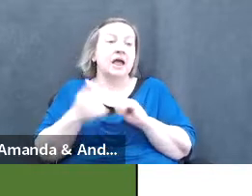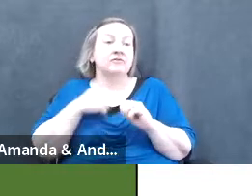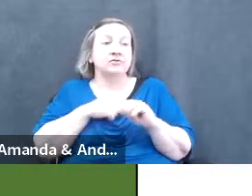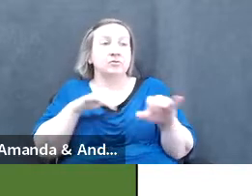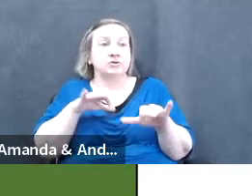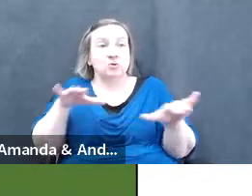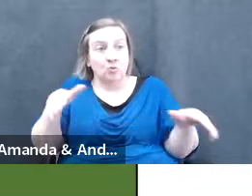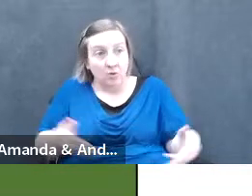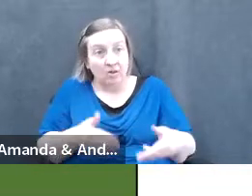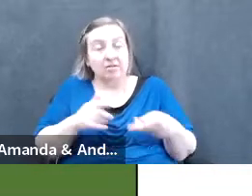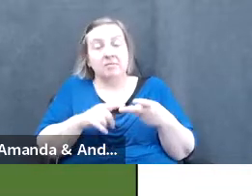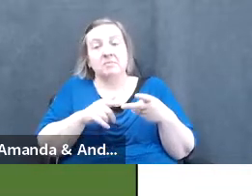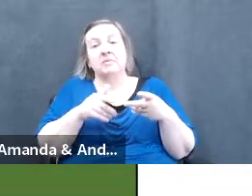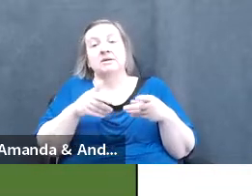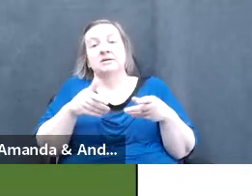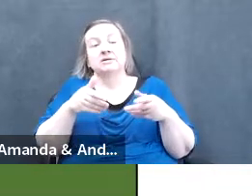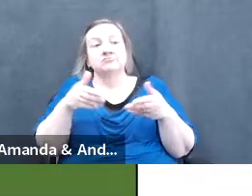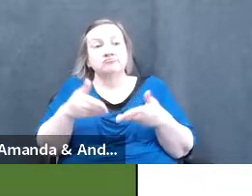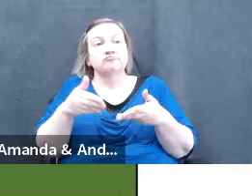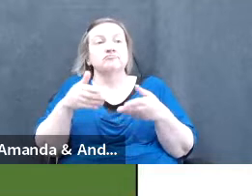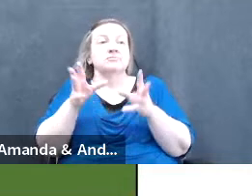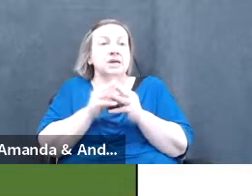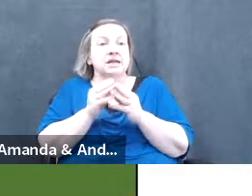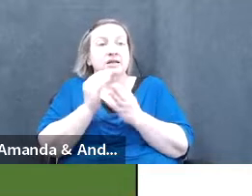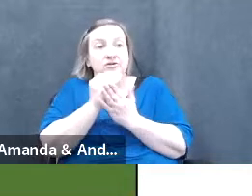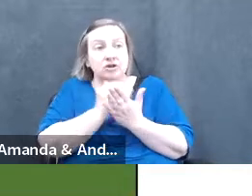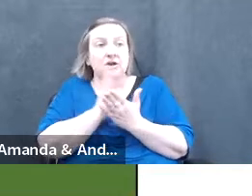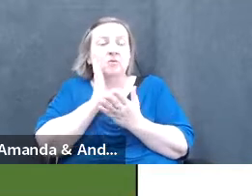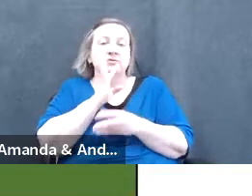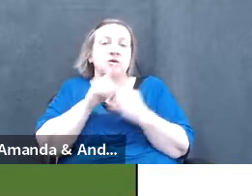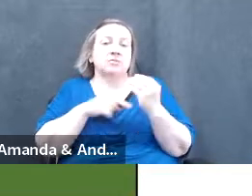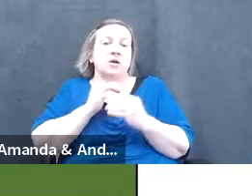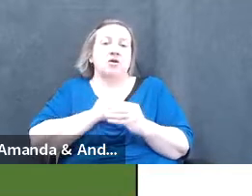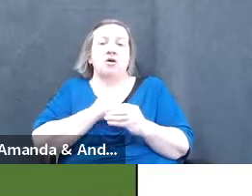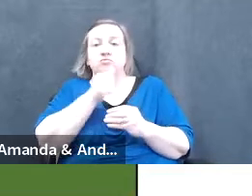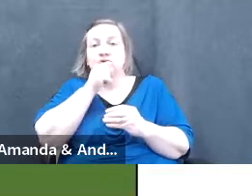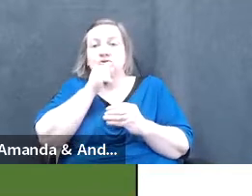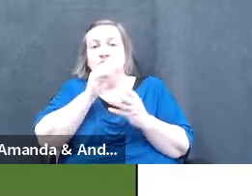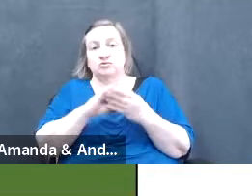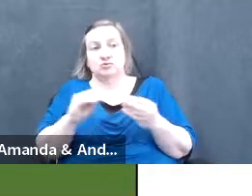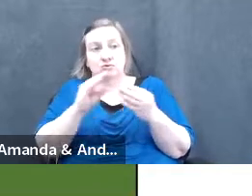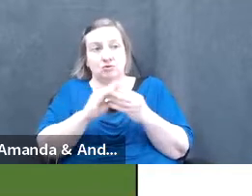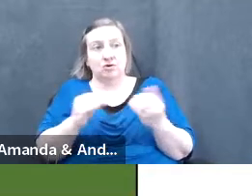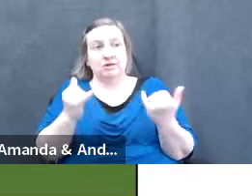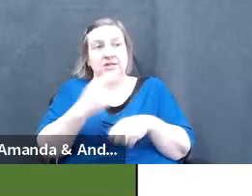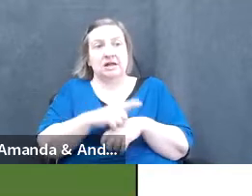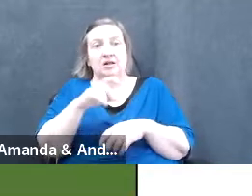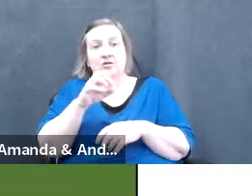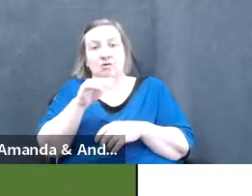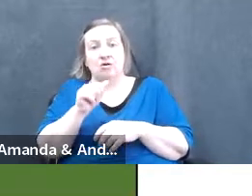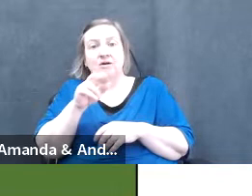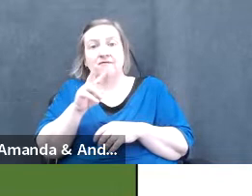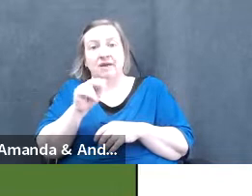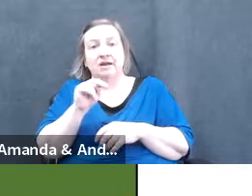welcome and introductions and review the meeting agenda, we'll move to our personal story. And today, Laura Van Tosh is offering that